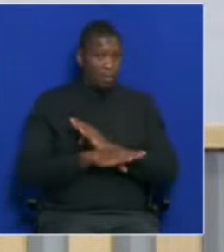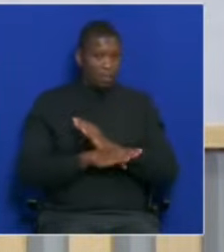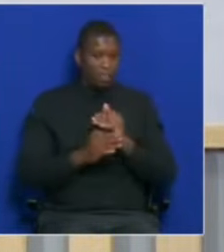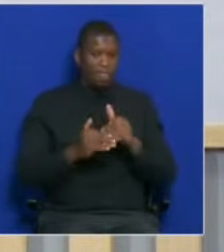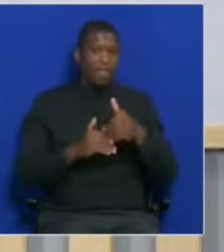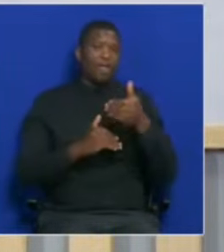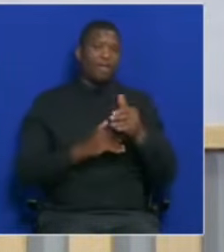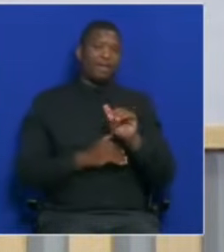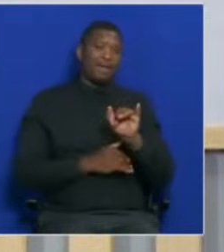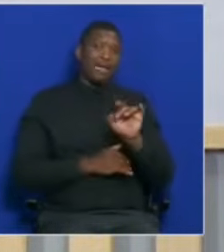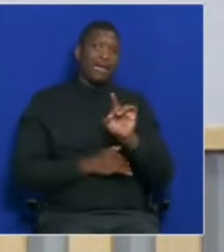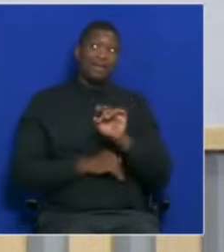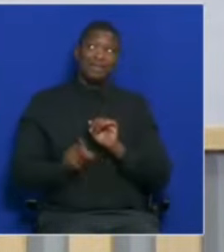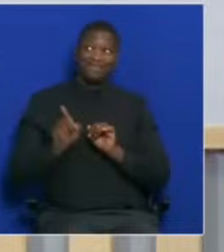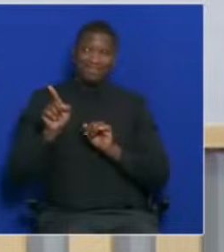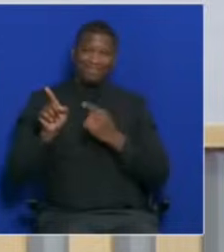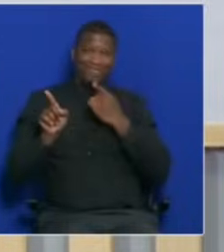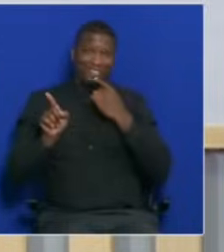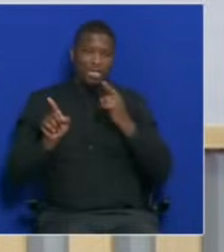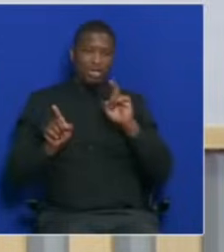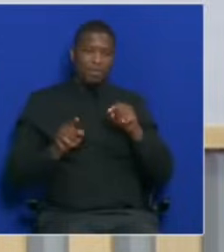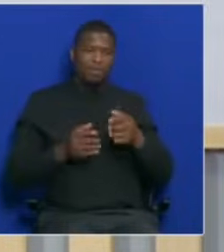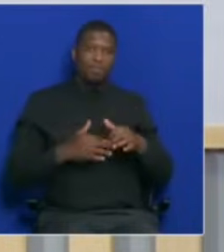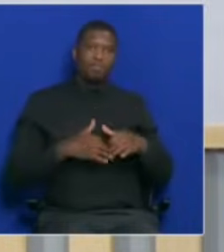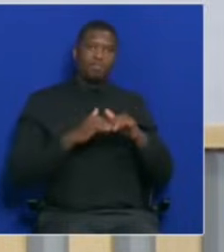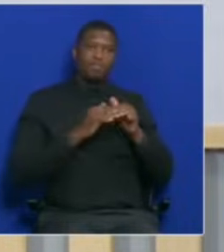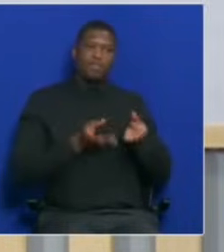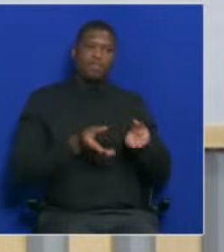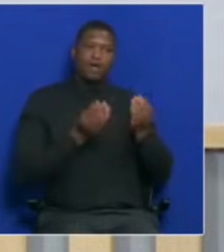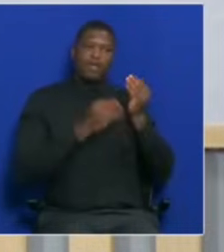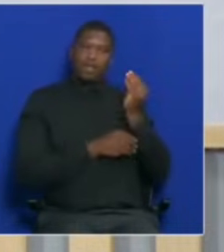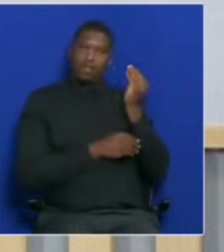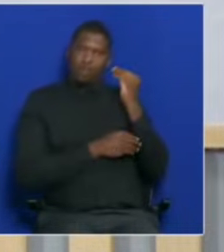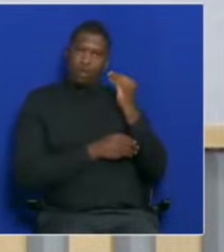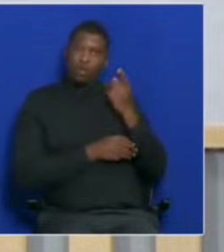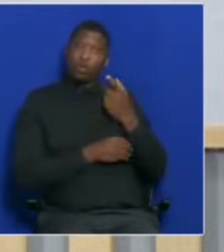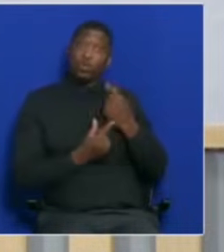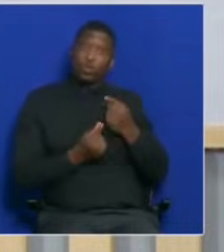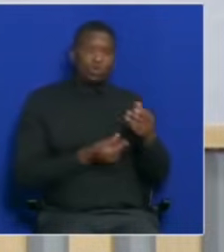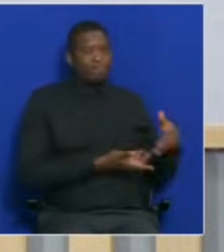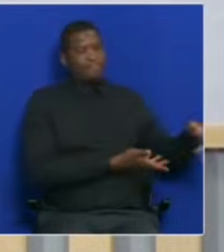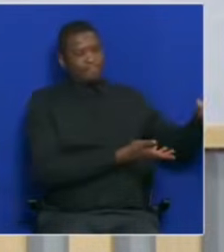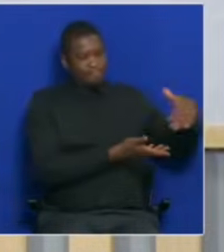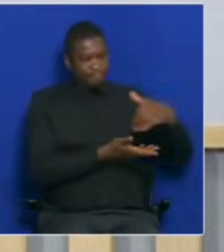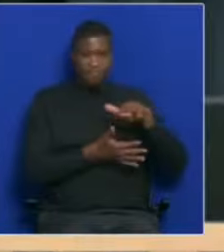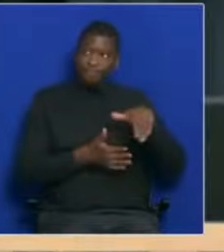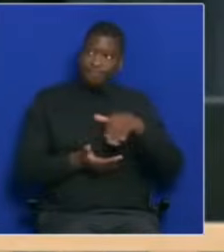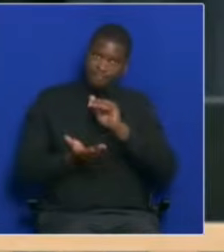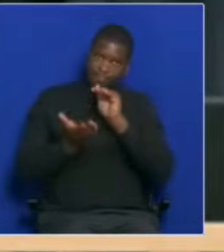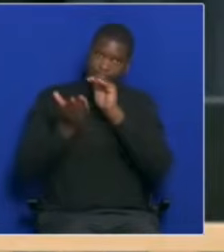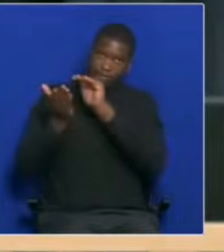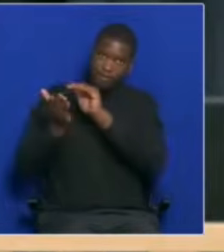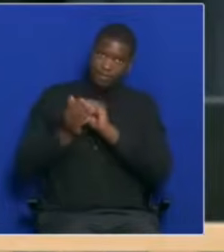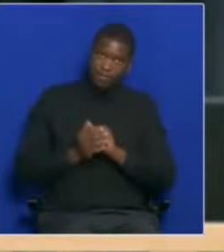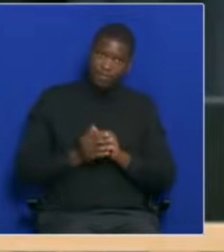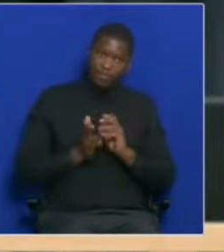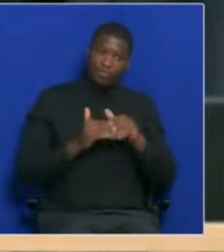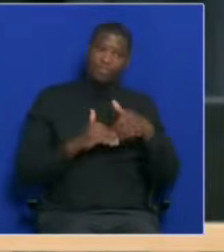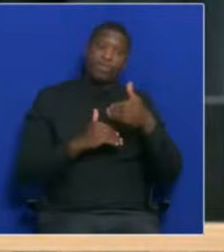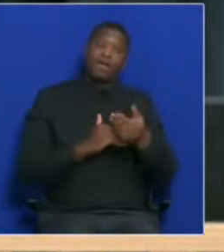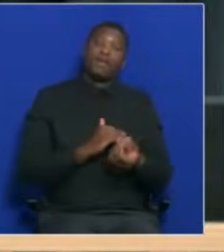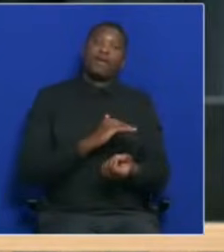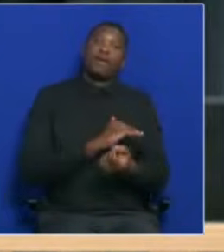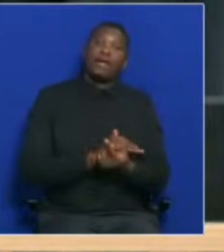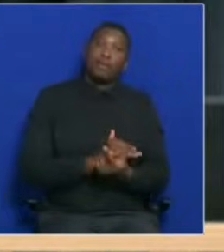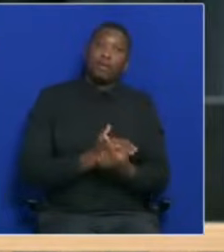find information for me, which you then did and you submitted to her. That is correct. And as a result of that, somebody told